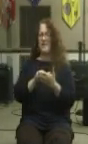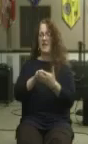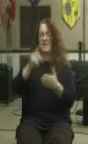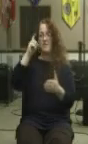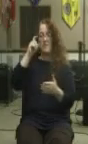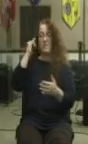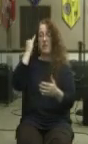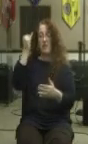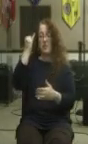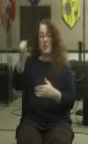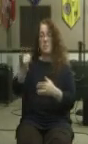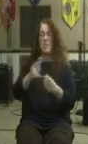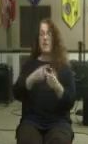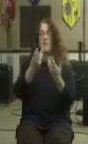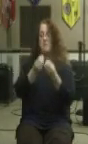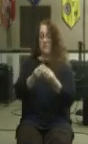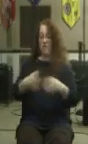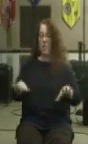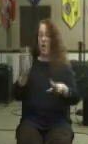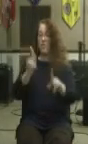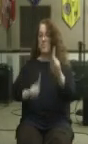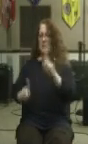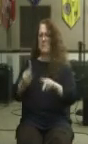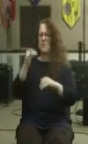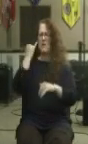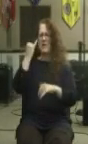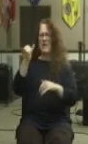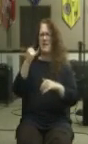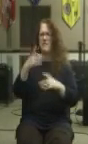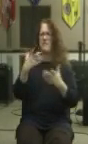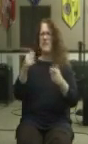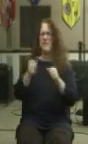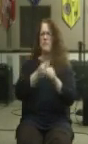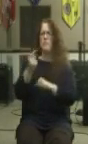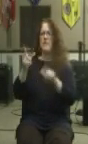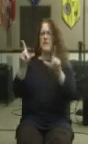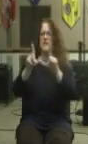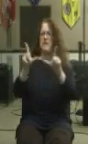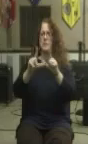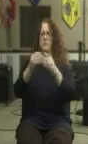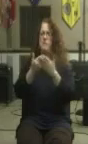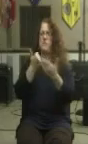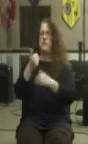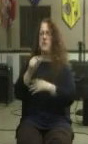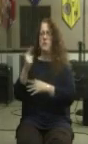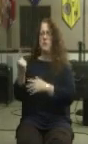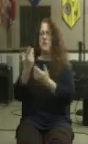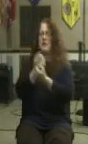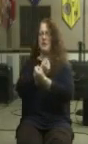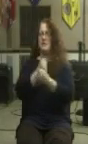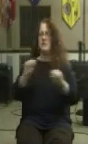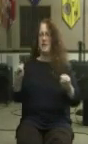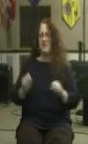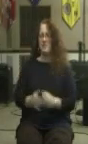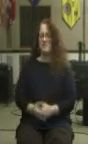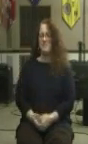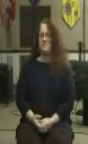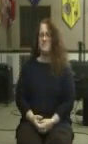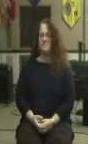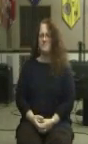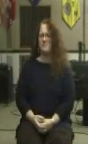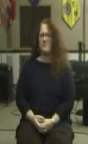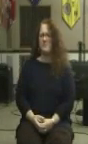that. Imagine what would happen to the lost if everyone had to get credentials before anyone got saved.